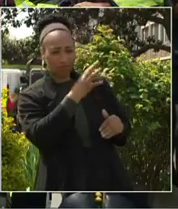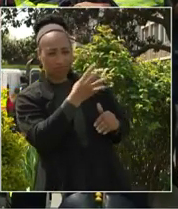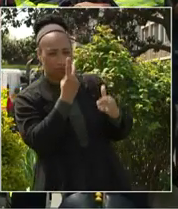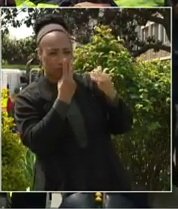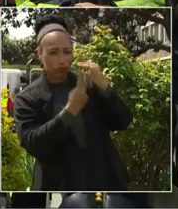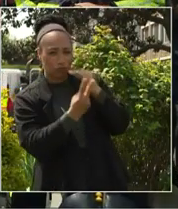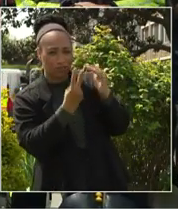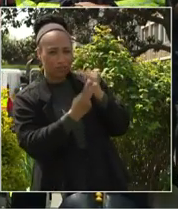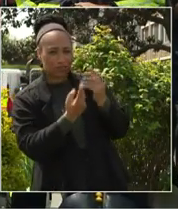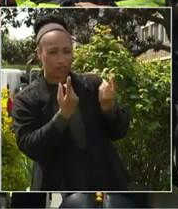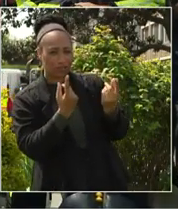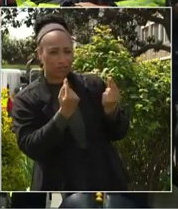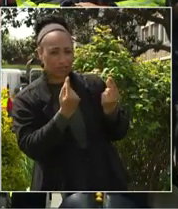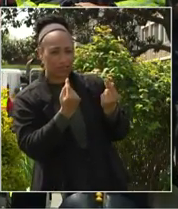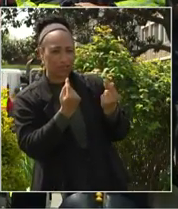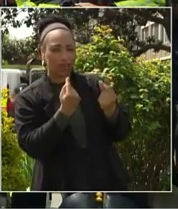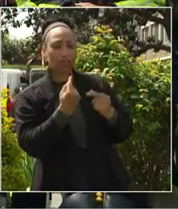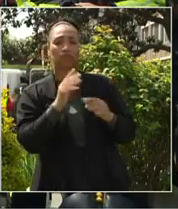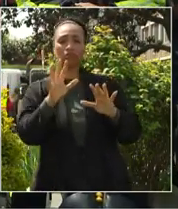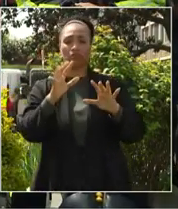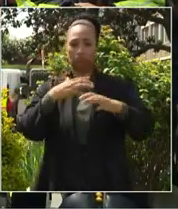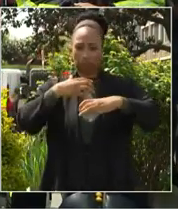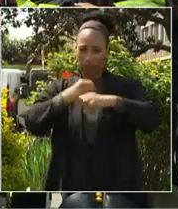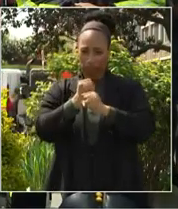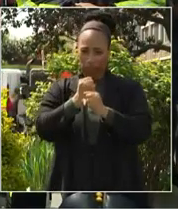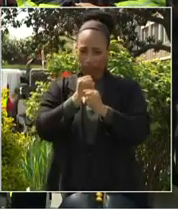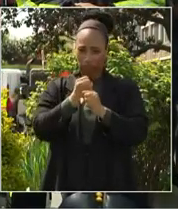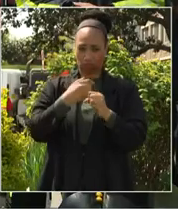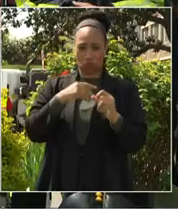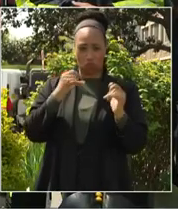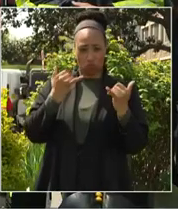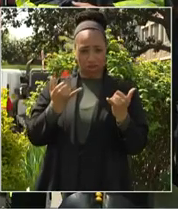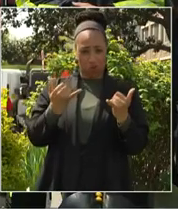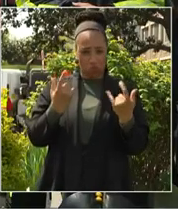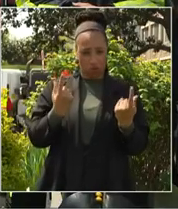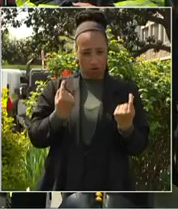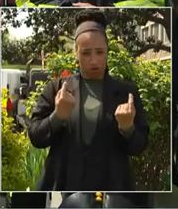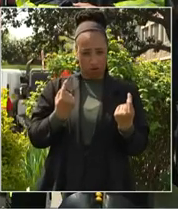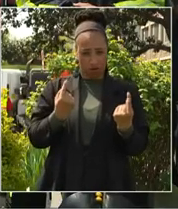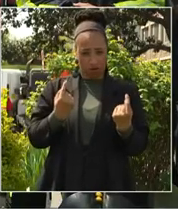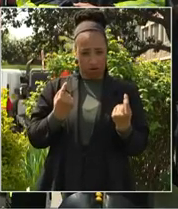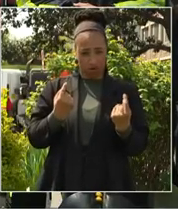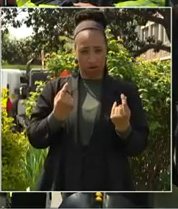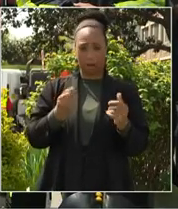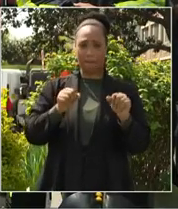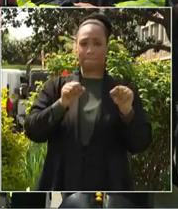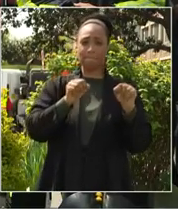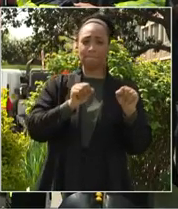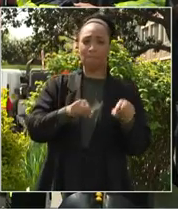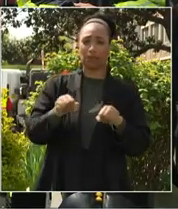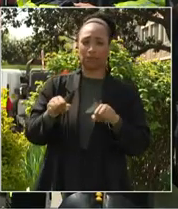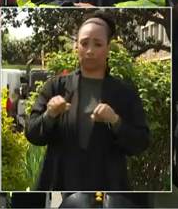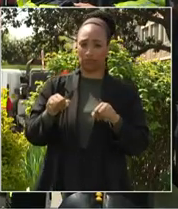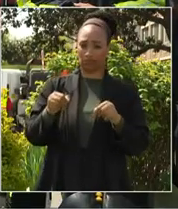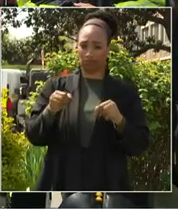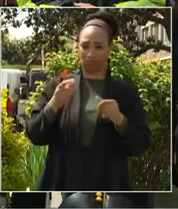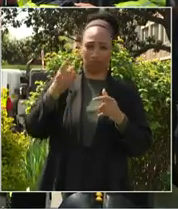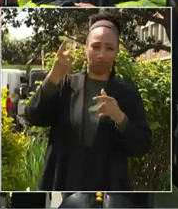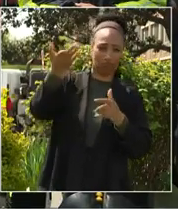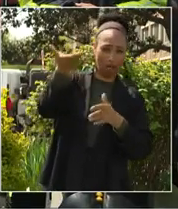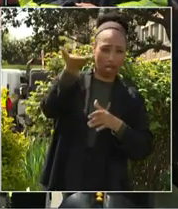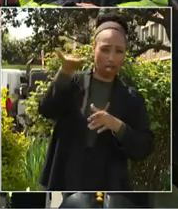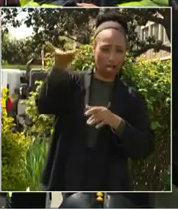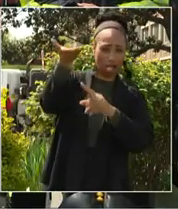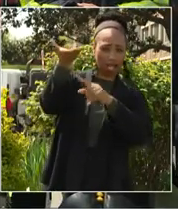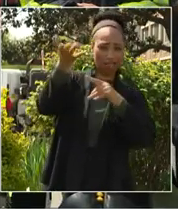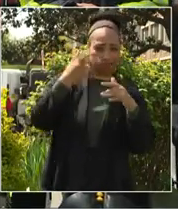that we're kind of at a point where I have to advance that possibility. And going off of that, why make this move now as opposed to